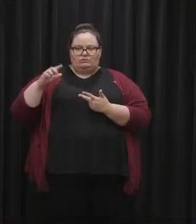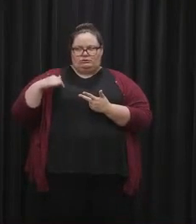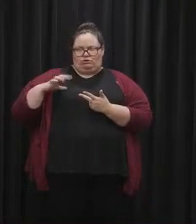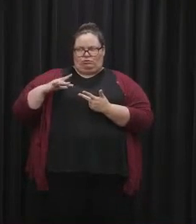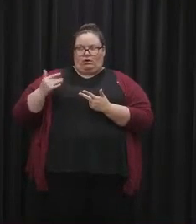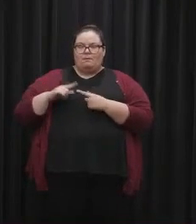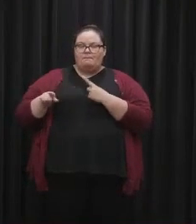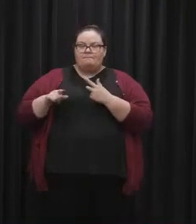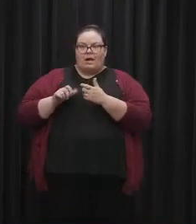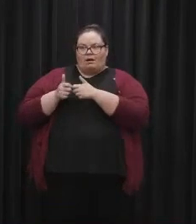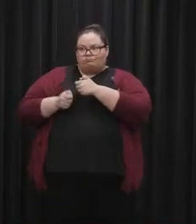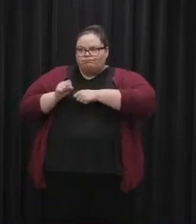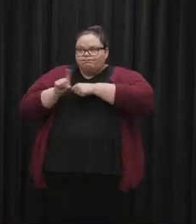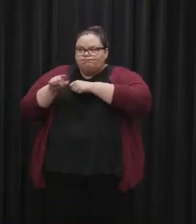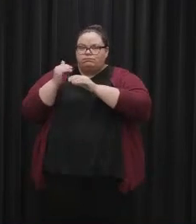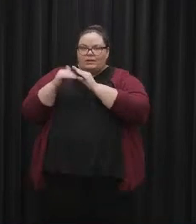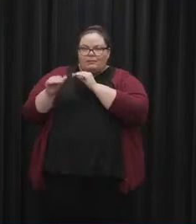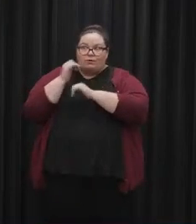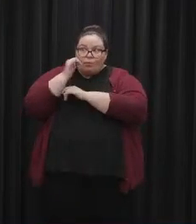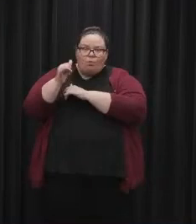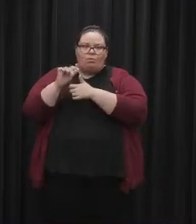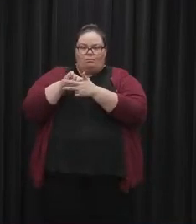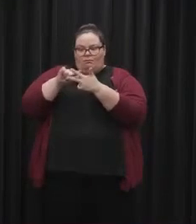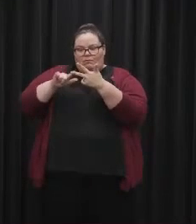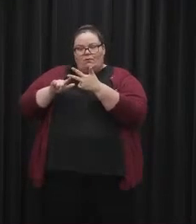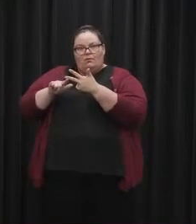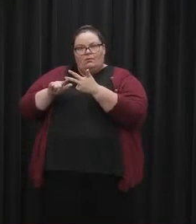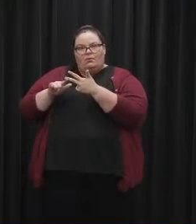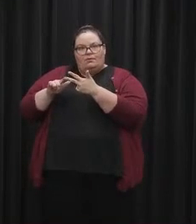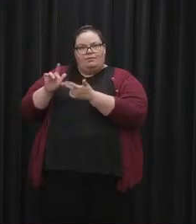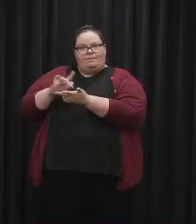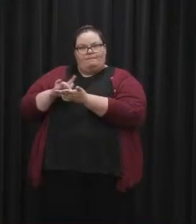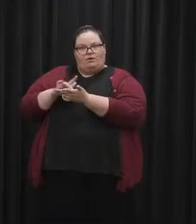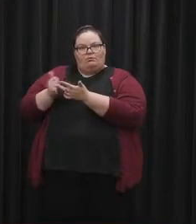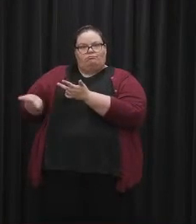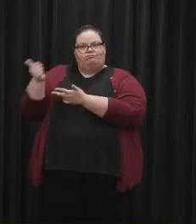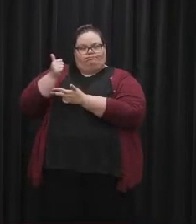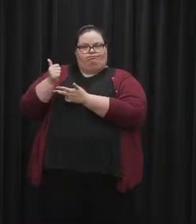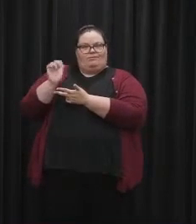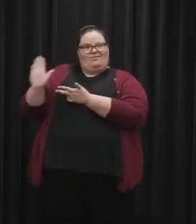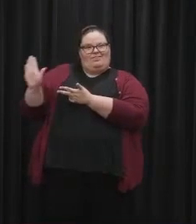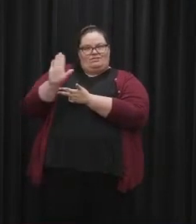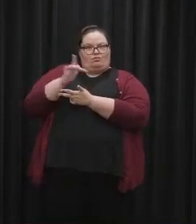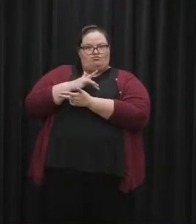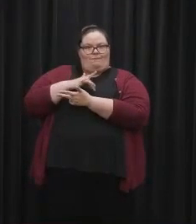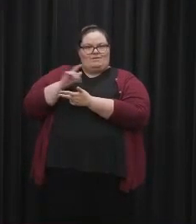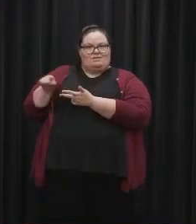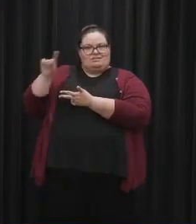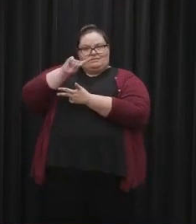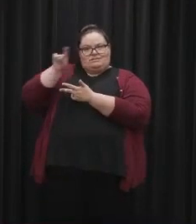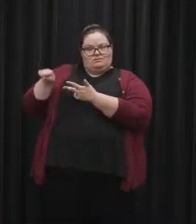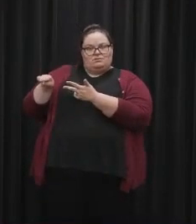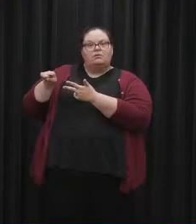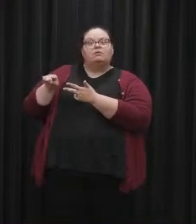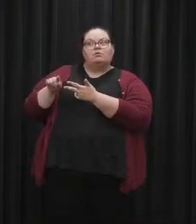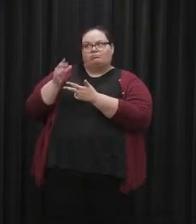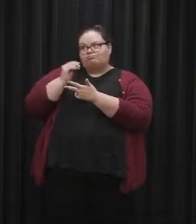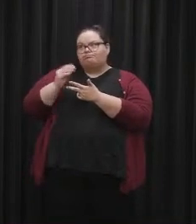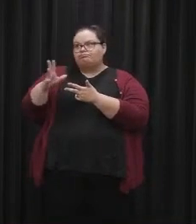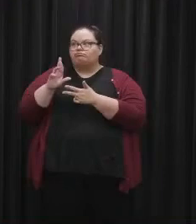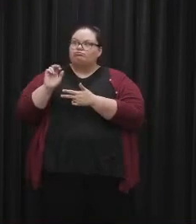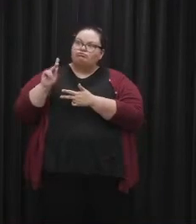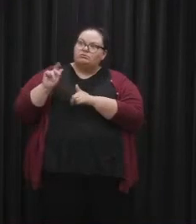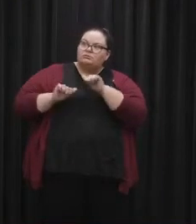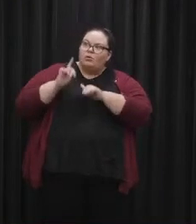the loop in terms of texts and emails and phone calls. So they are aware with the messaging that we have each day in terms of our